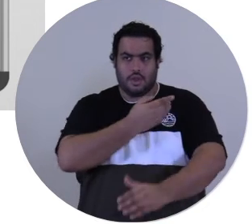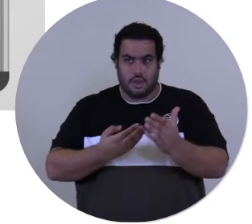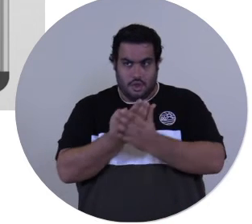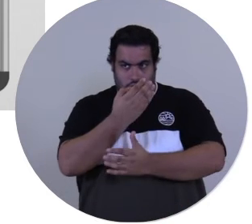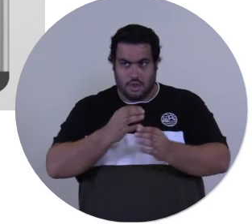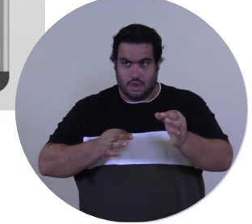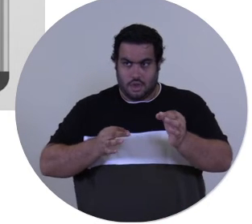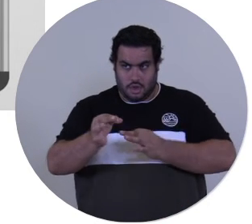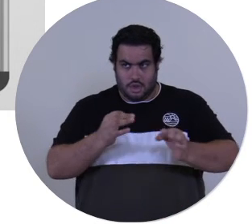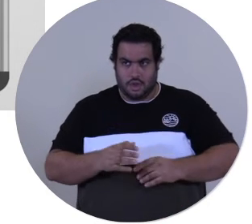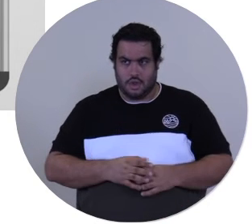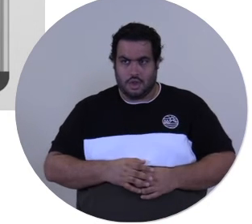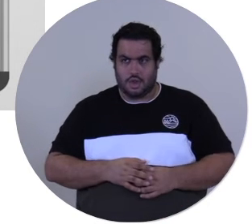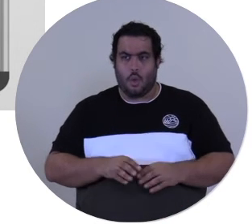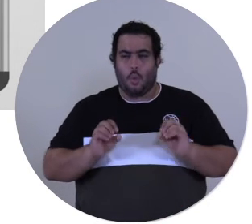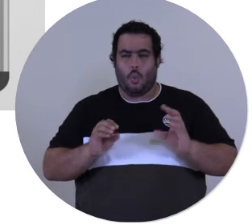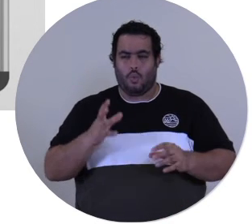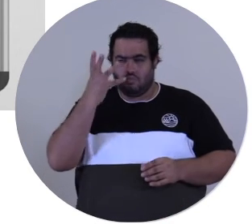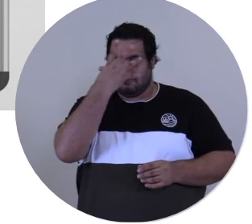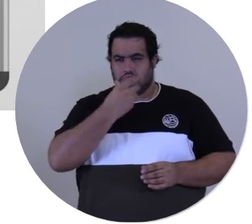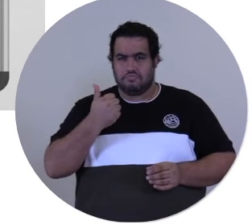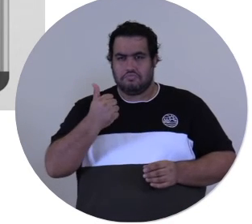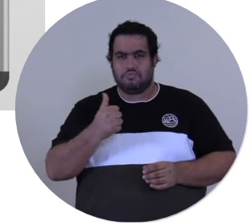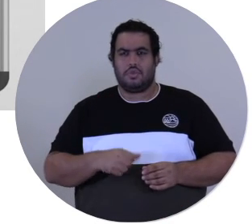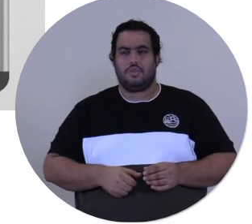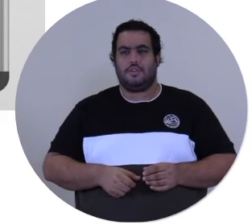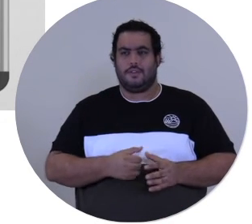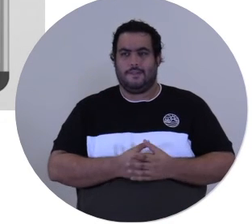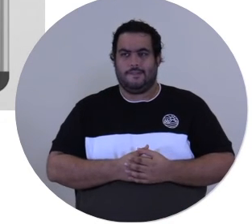architecture is so magnificent with beautiful designs.